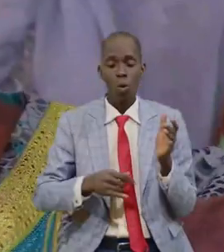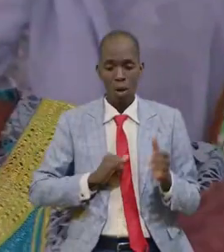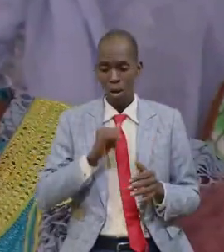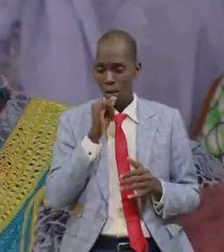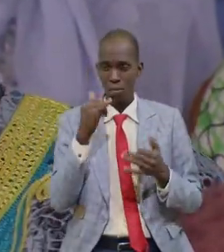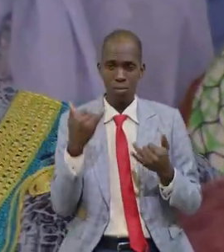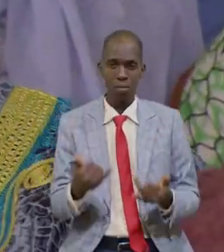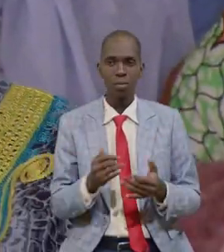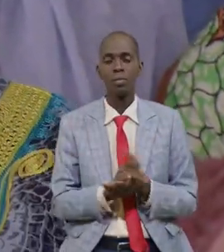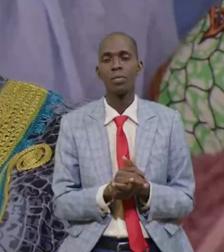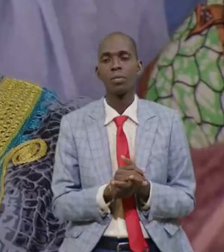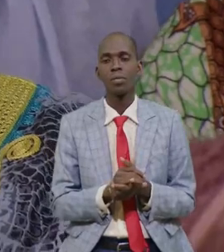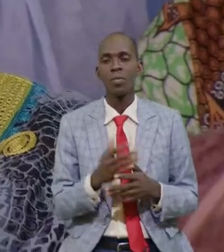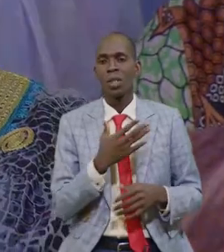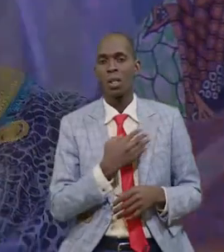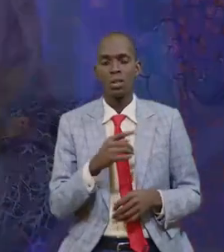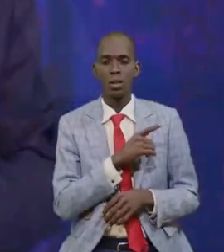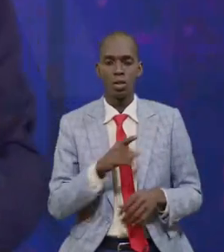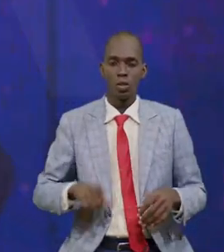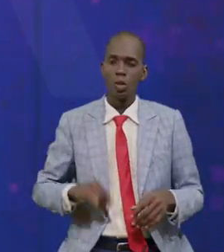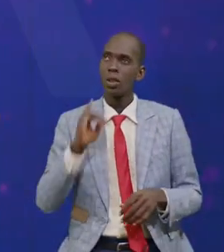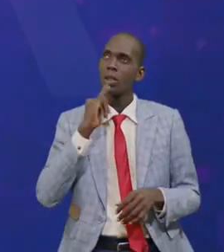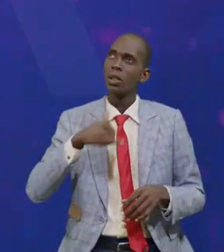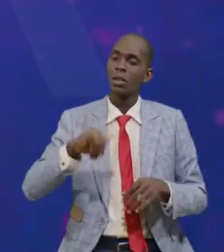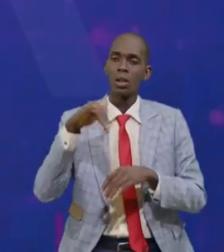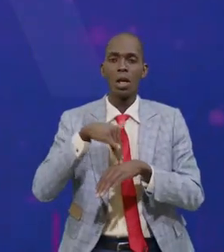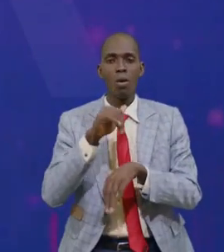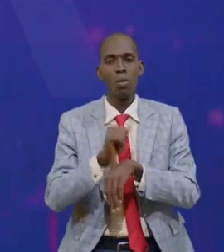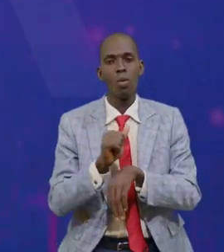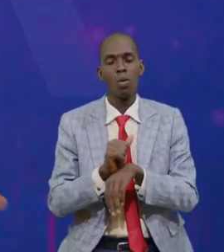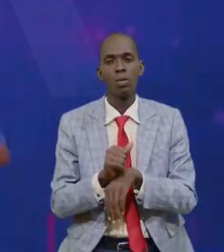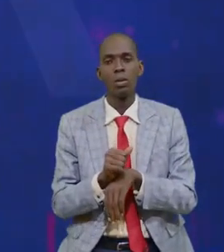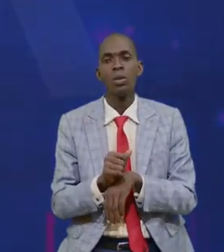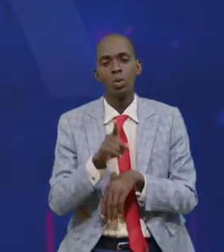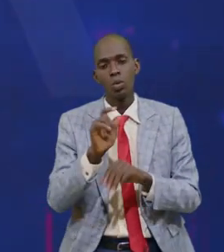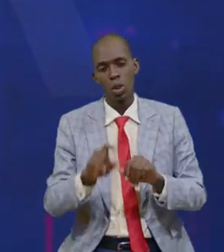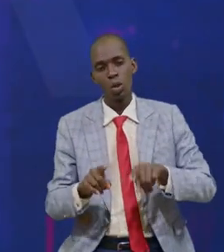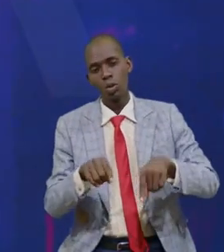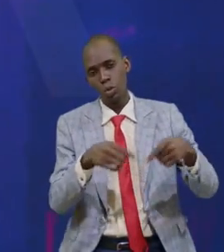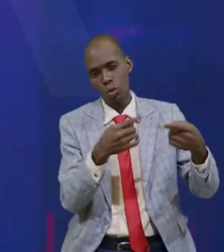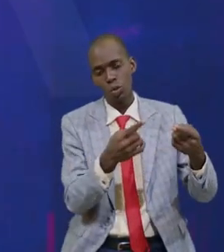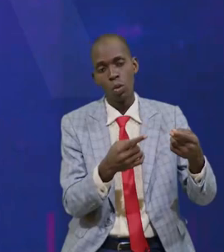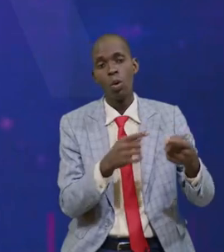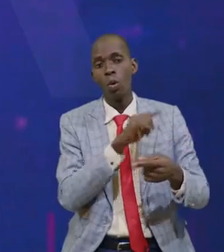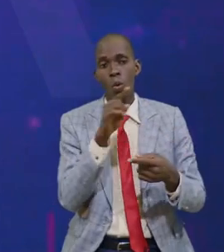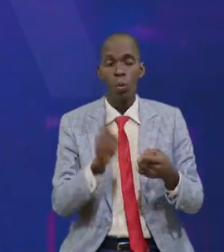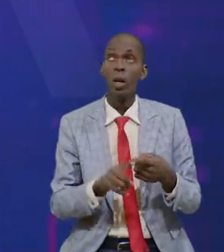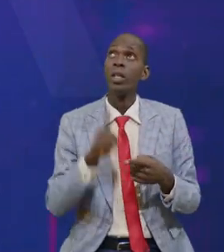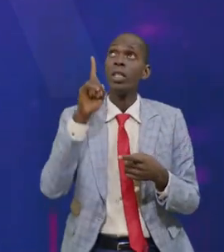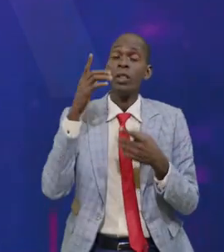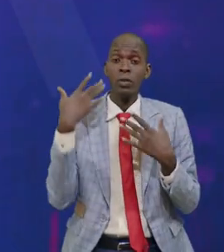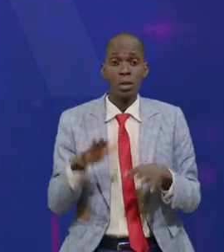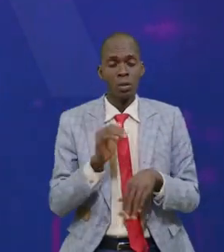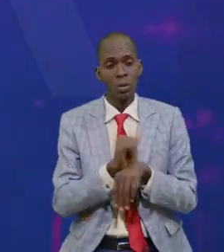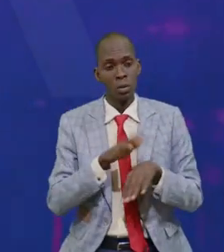And the Lord is still at work. He has not finished. You can go away, and when he finishes, you can come back.